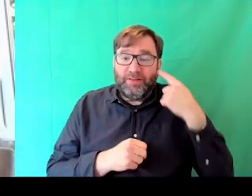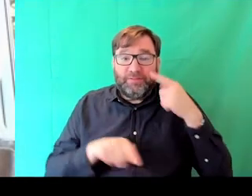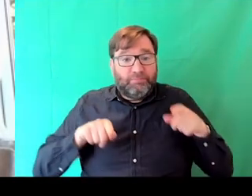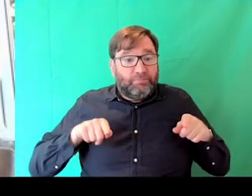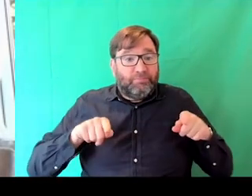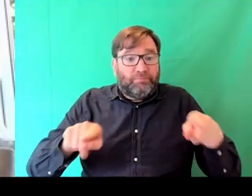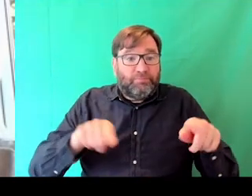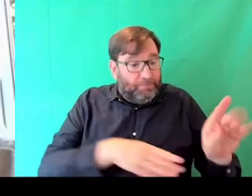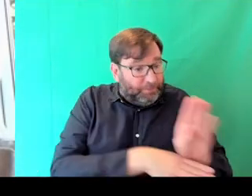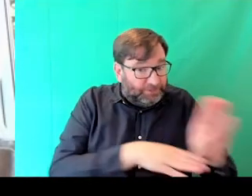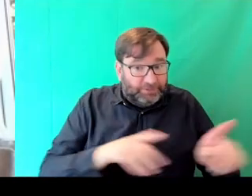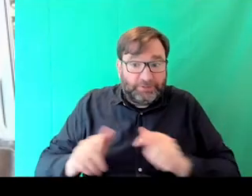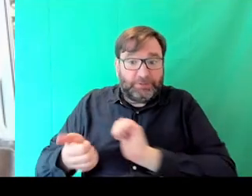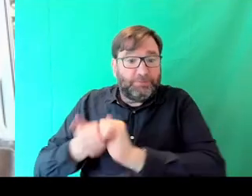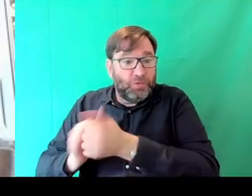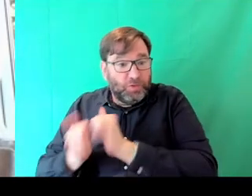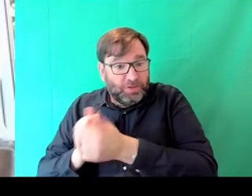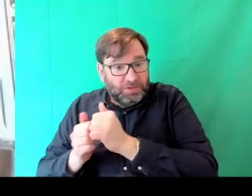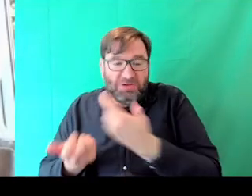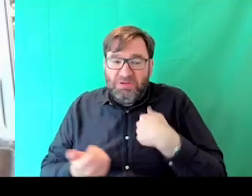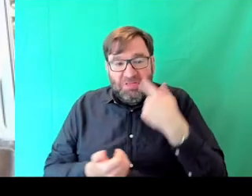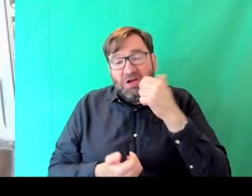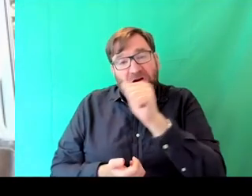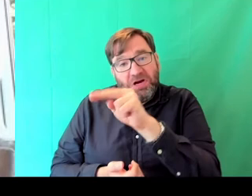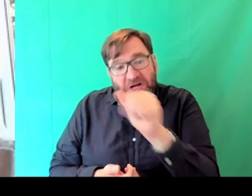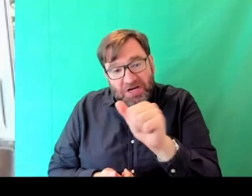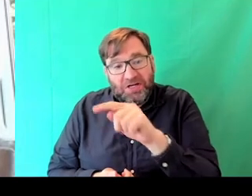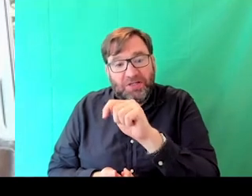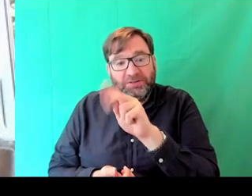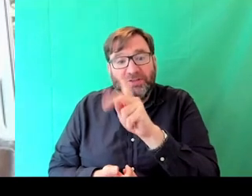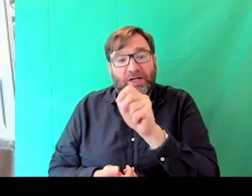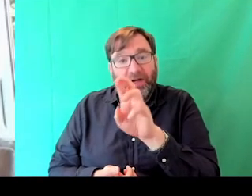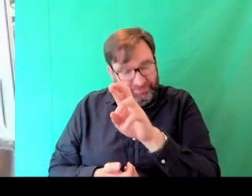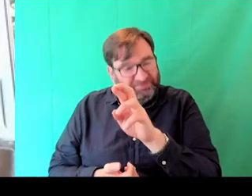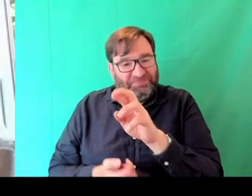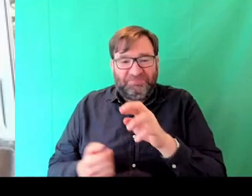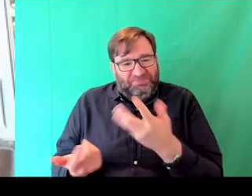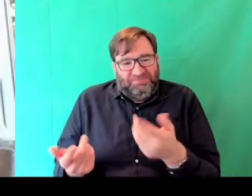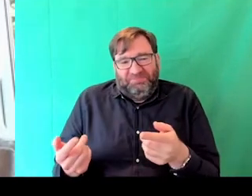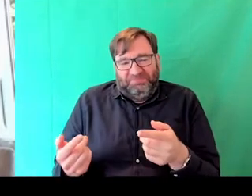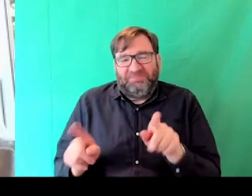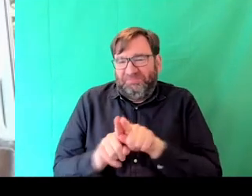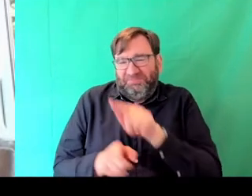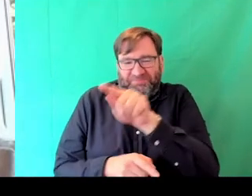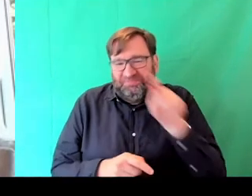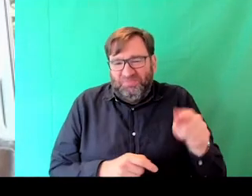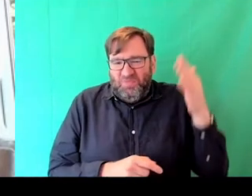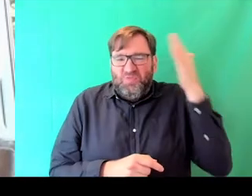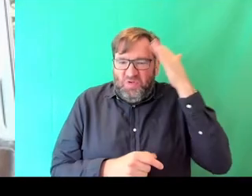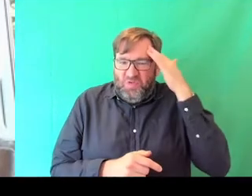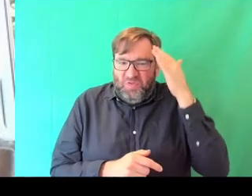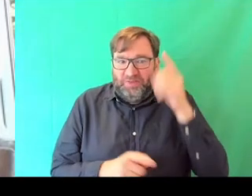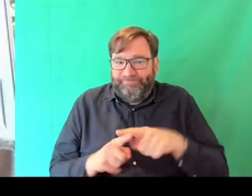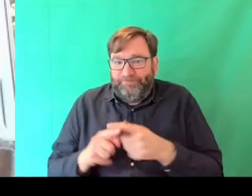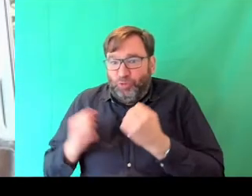those fractions of a percent that make you better, make your performance the best that it can possibly be. So I'd actually urge the business leaders to